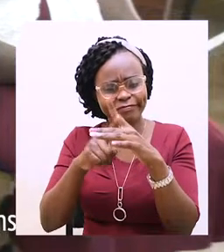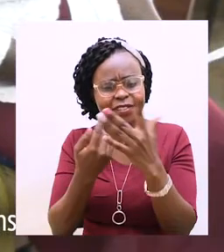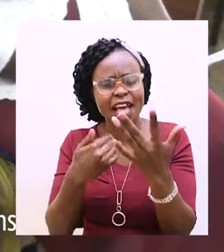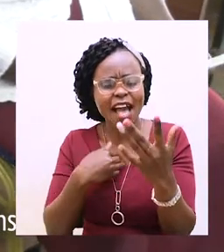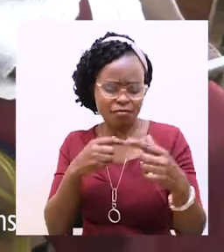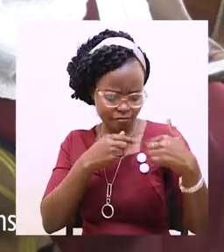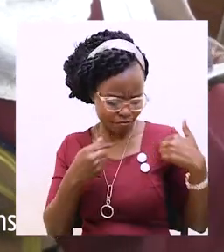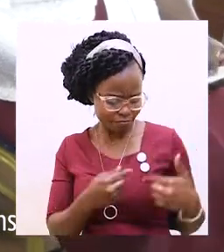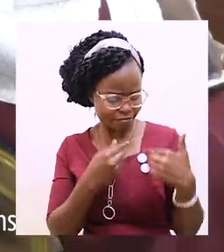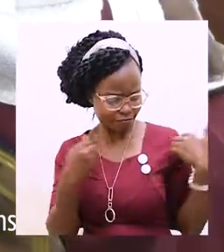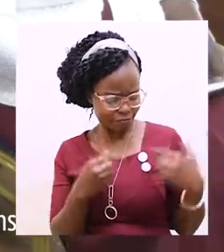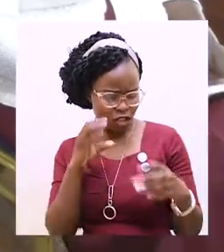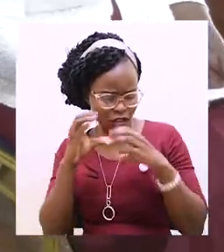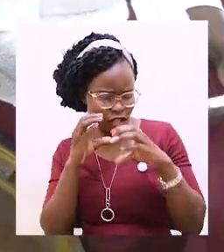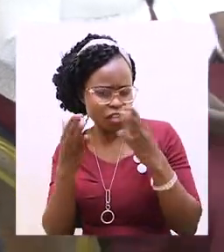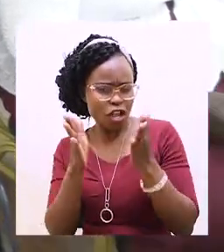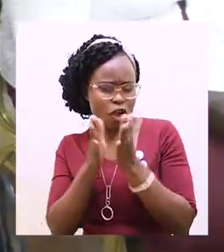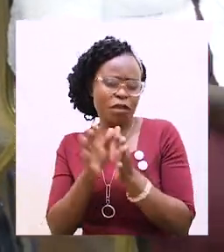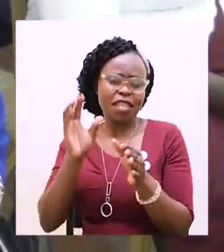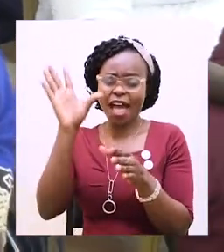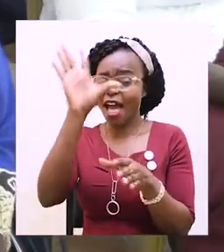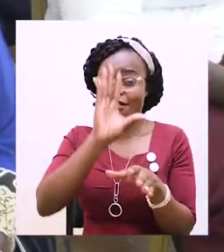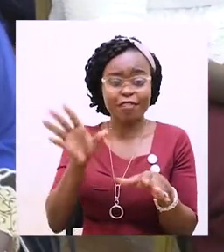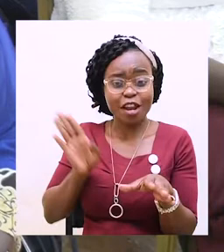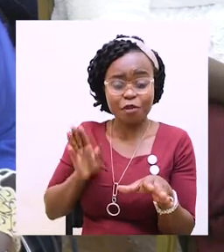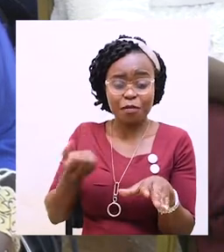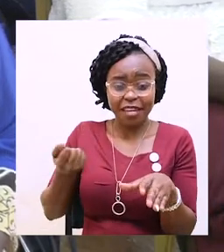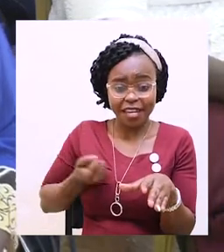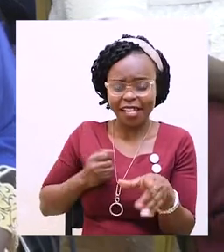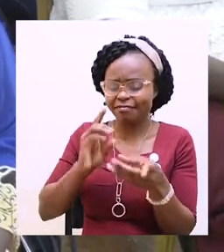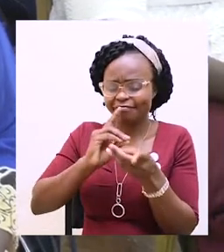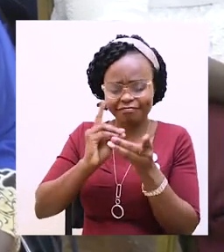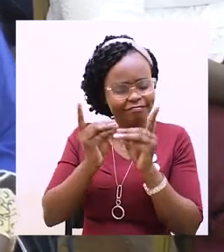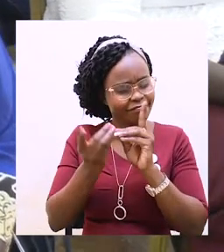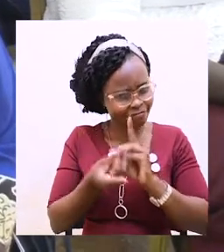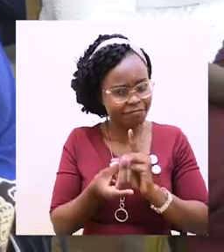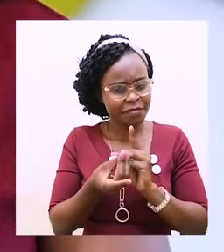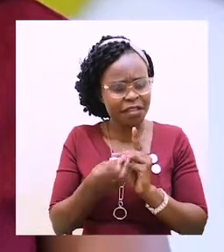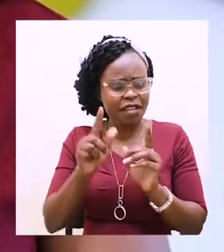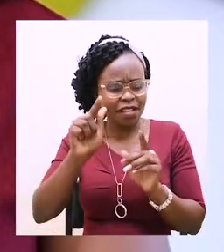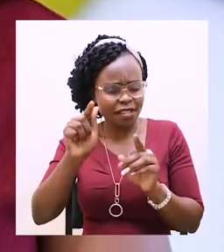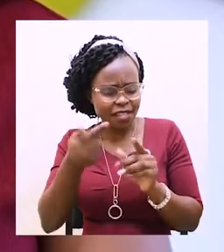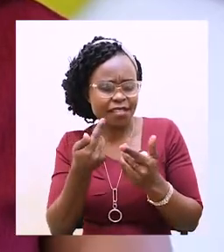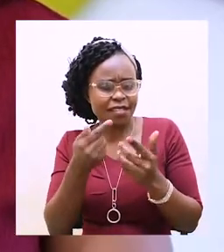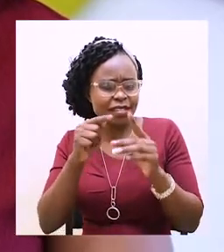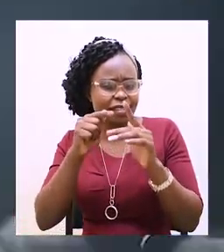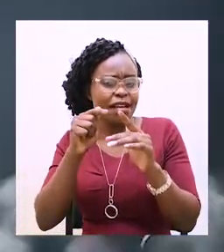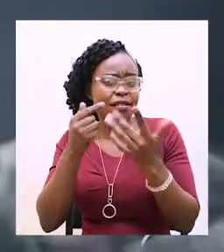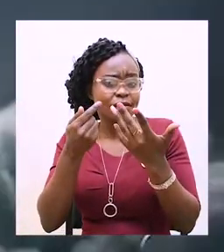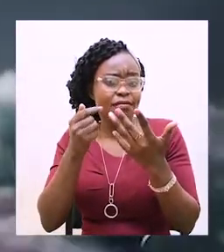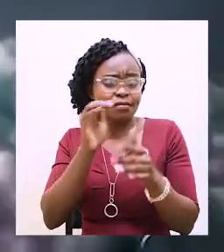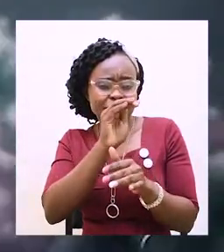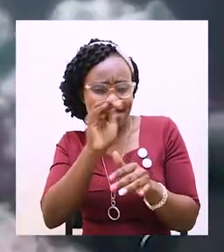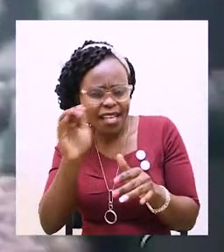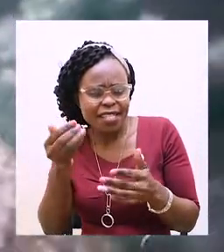to even have heart-to-heart conversations with African women and girls, in all their diversity, and start asking ourselves, what is